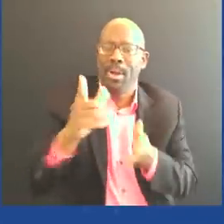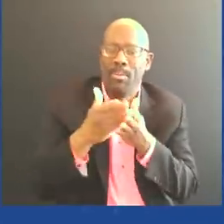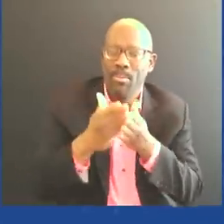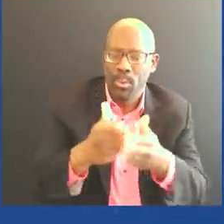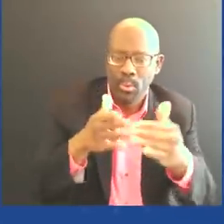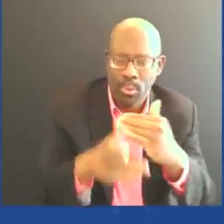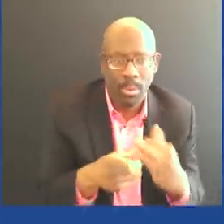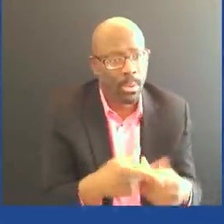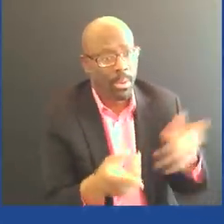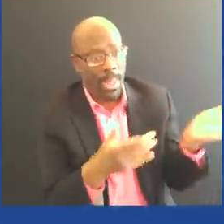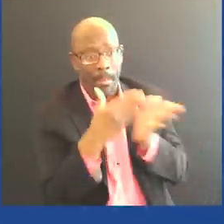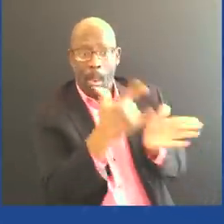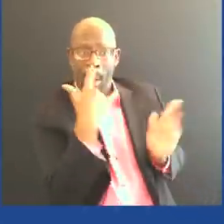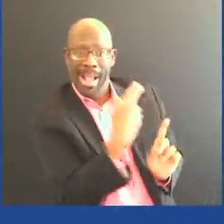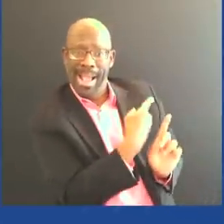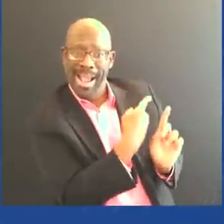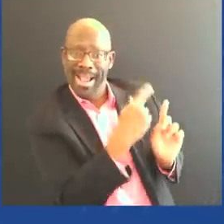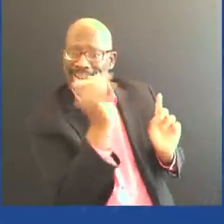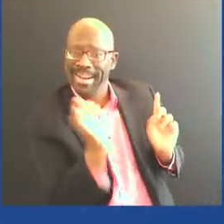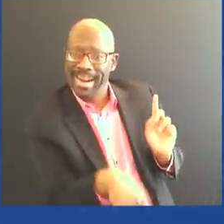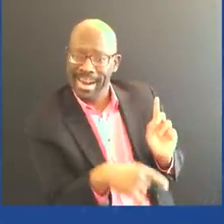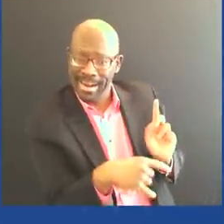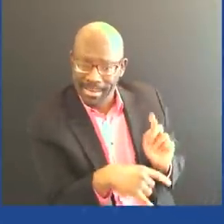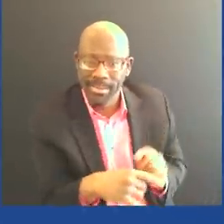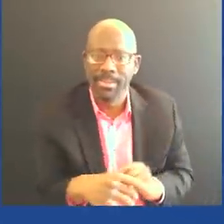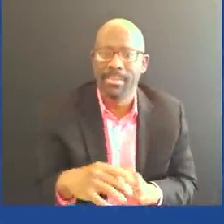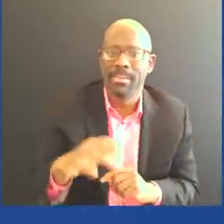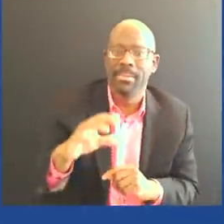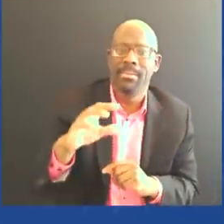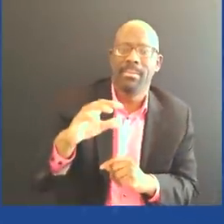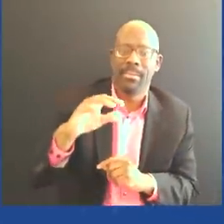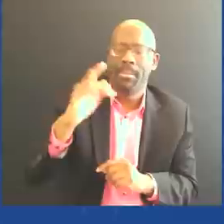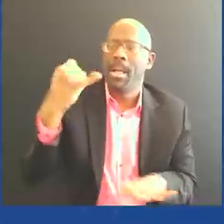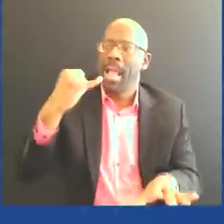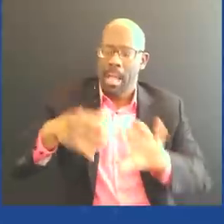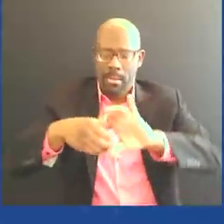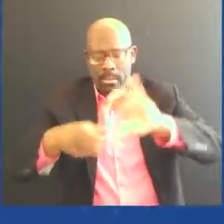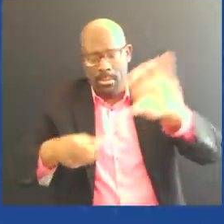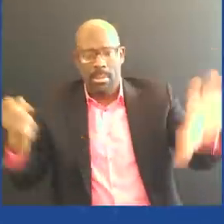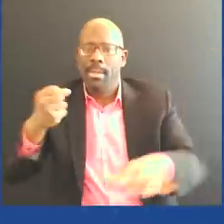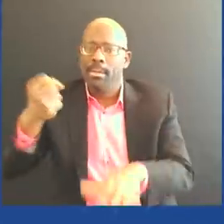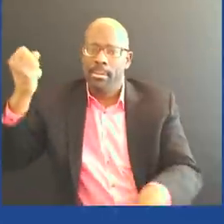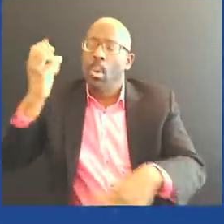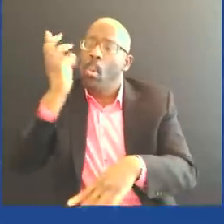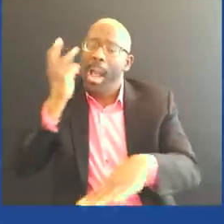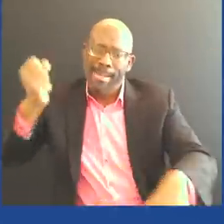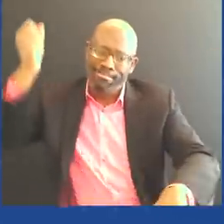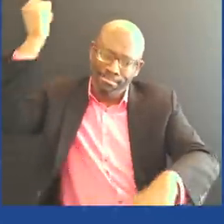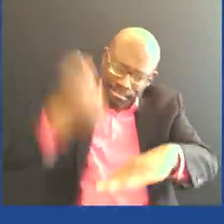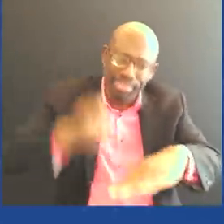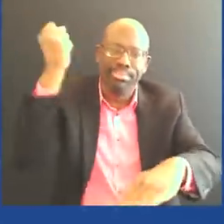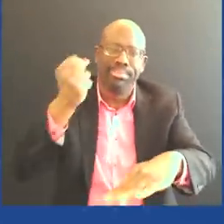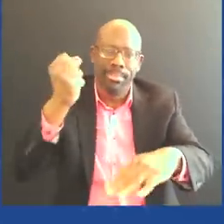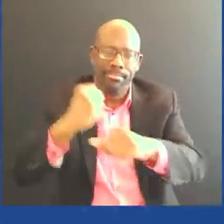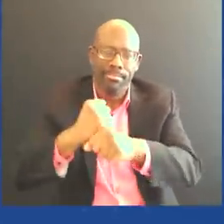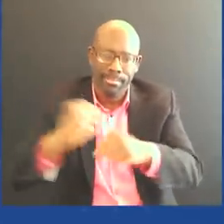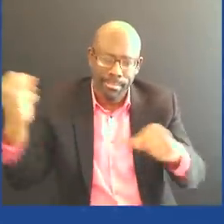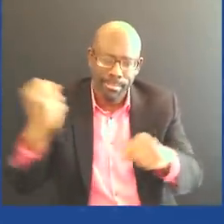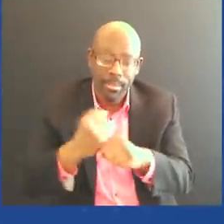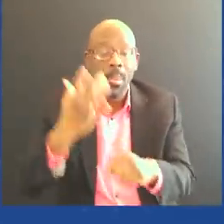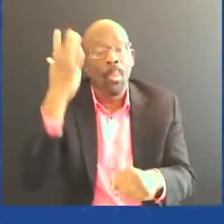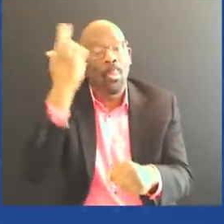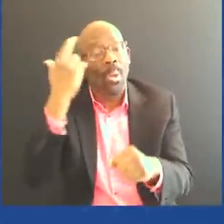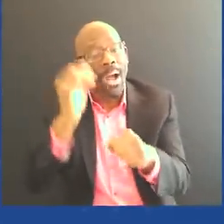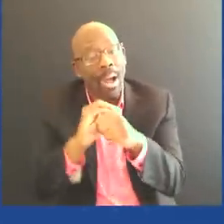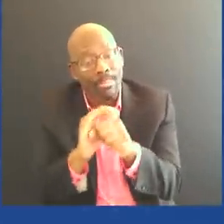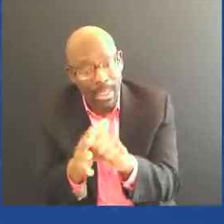2018 in Norfolk, Virginia. Due to the global pandemic, by the order of the Secretary of the Navy, She was commissioned administratively and without a traditional ceremony